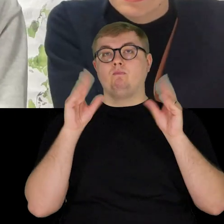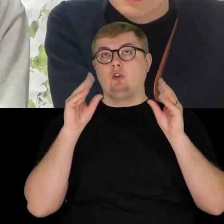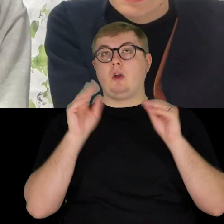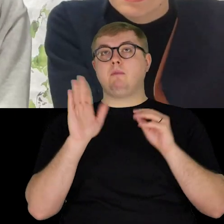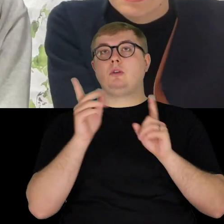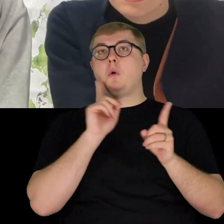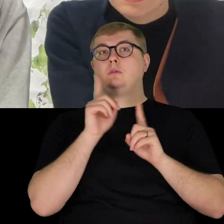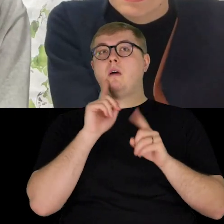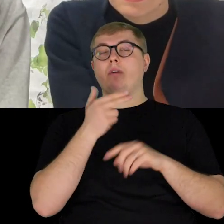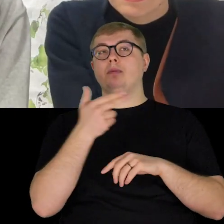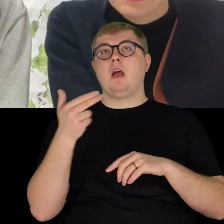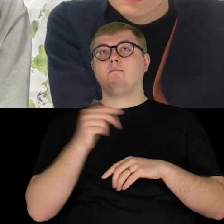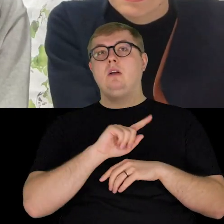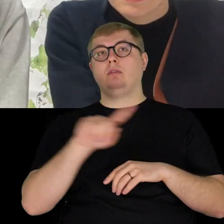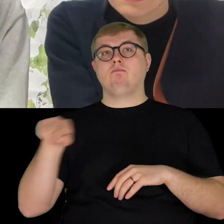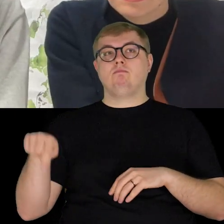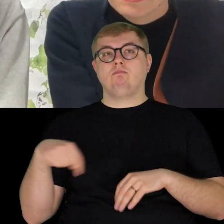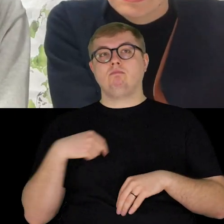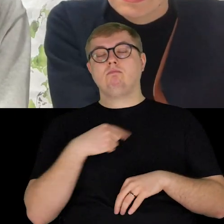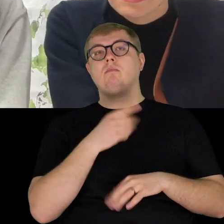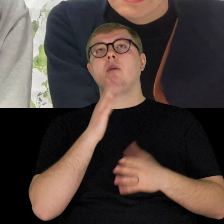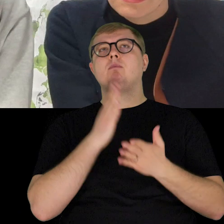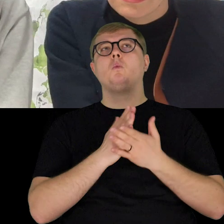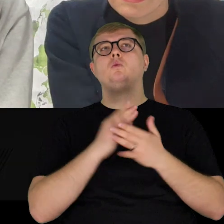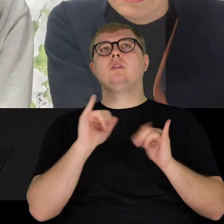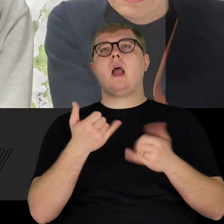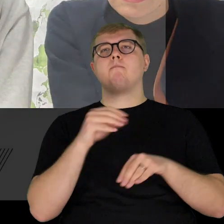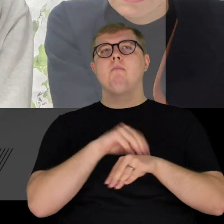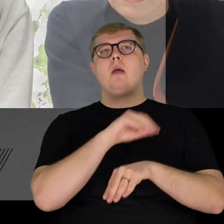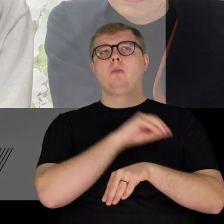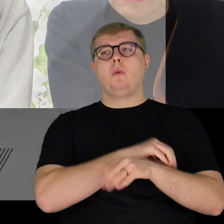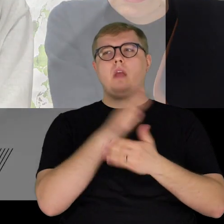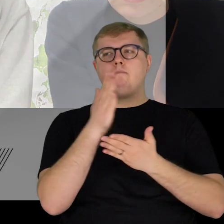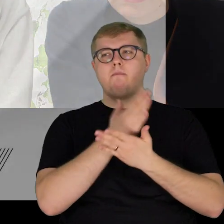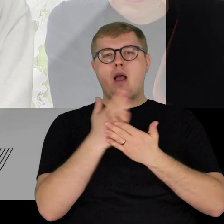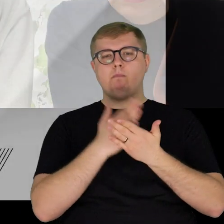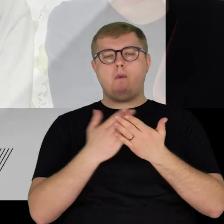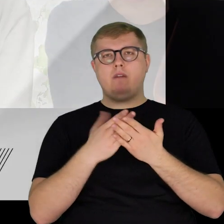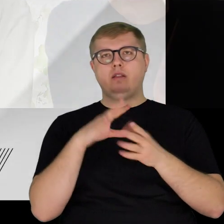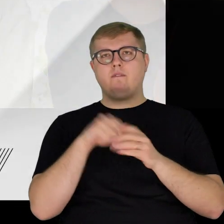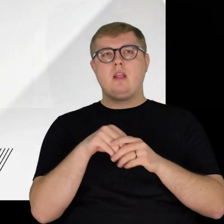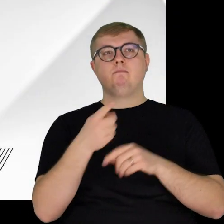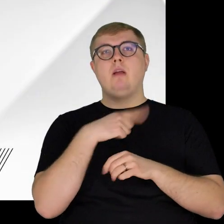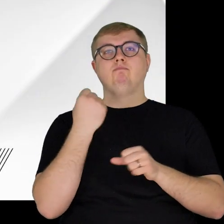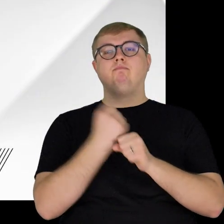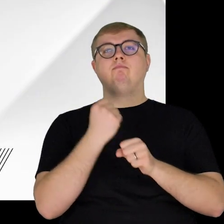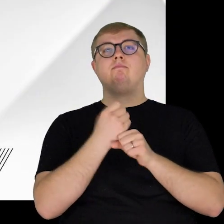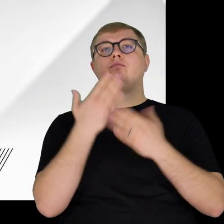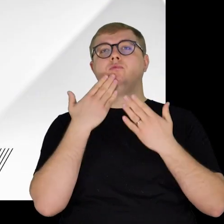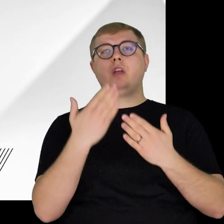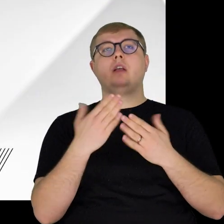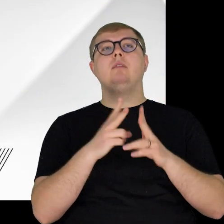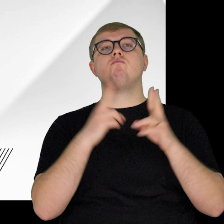method, the hybrid mapping, which we've developed in the SFB research project that Marlene